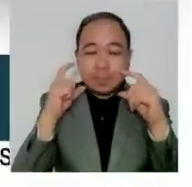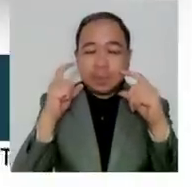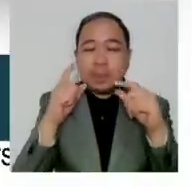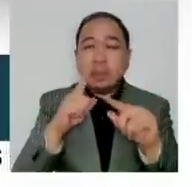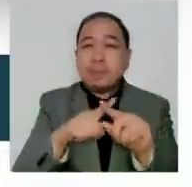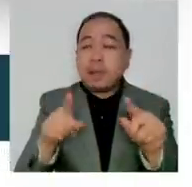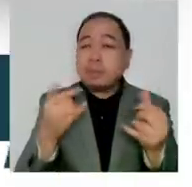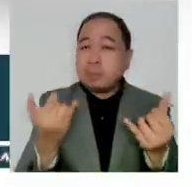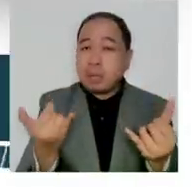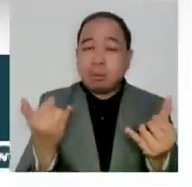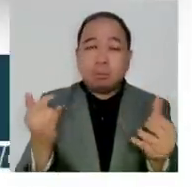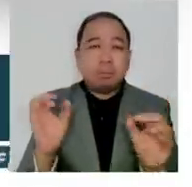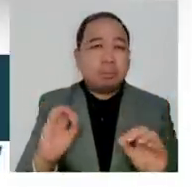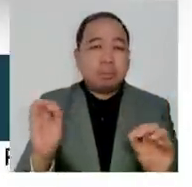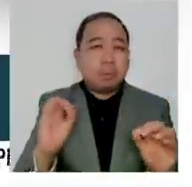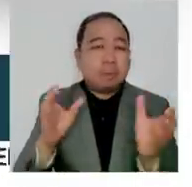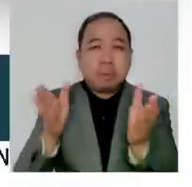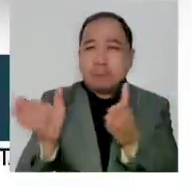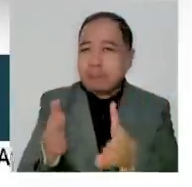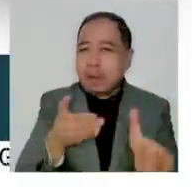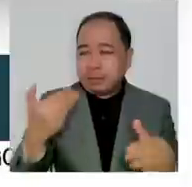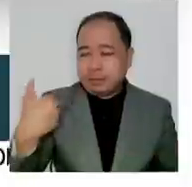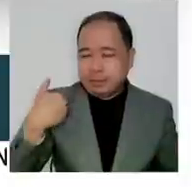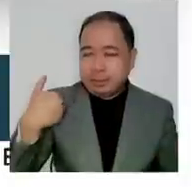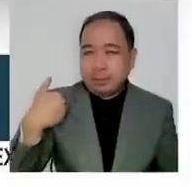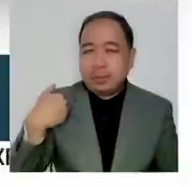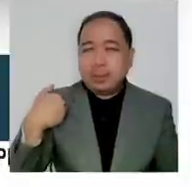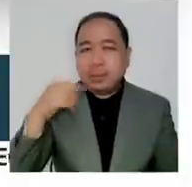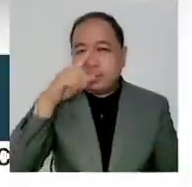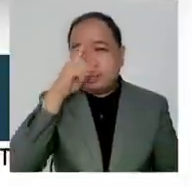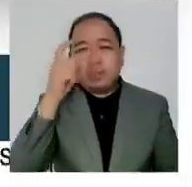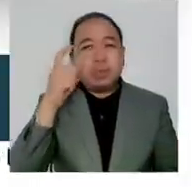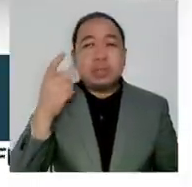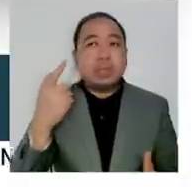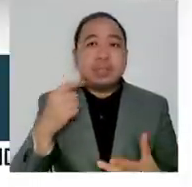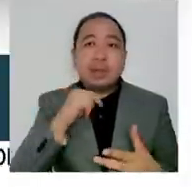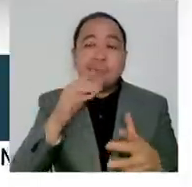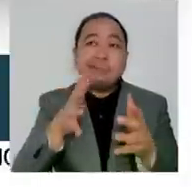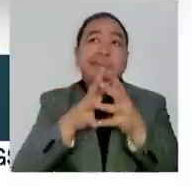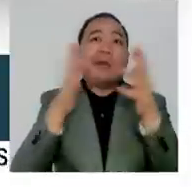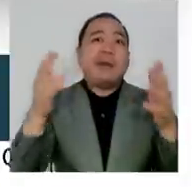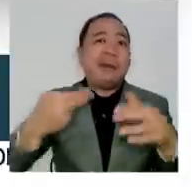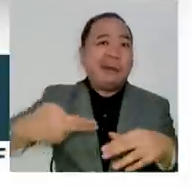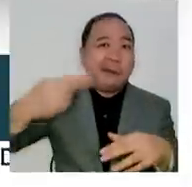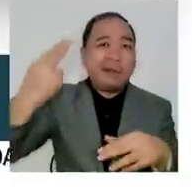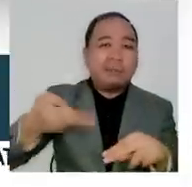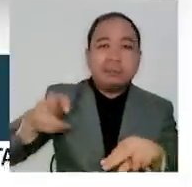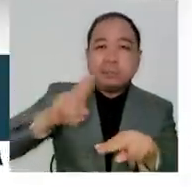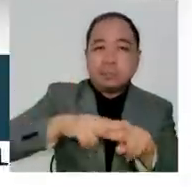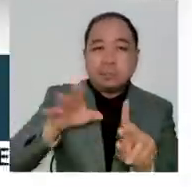naman po talagang plano sa ngayon kasi hindi naman po alarming pa yung pagtaas.